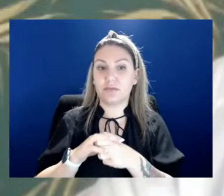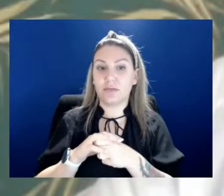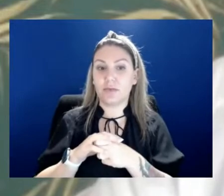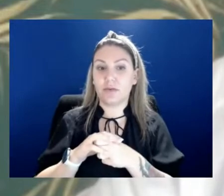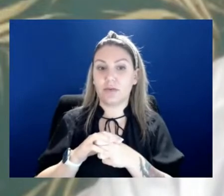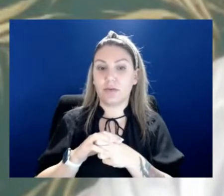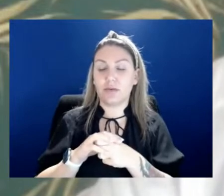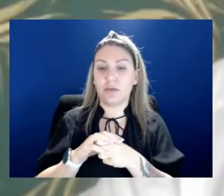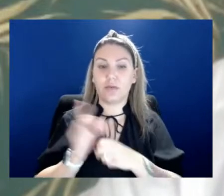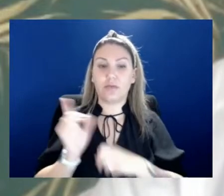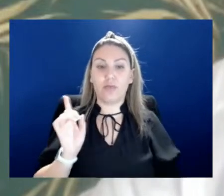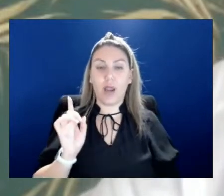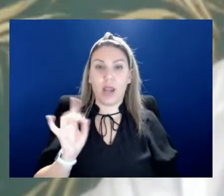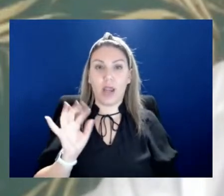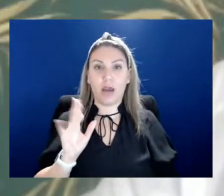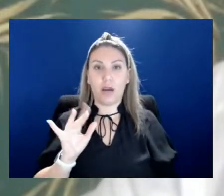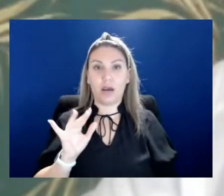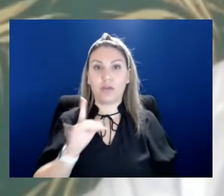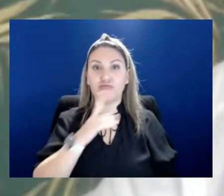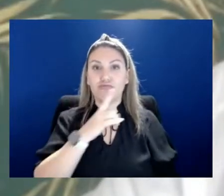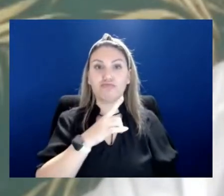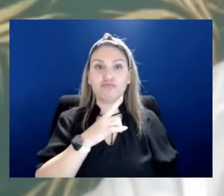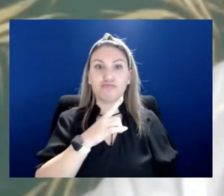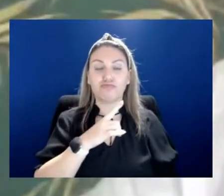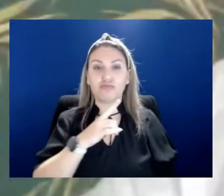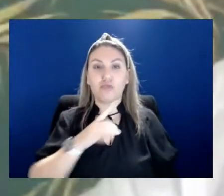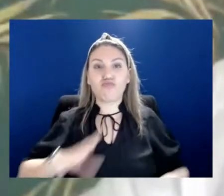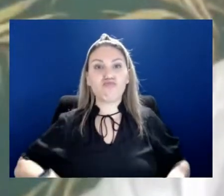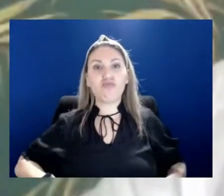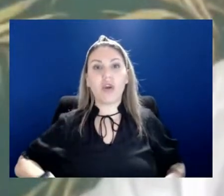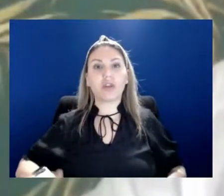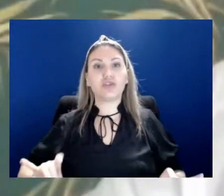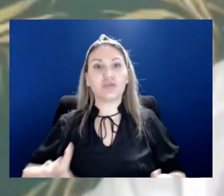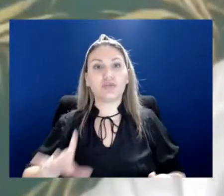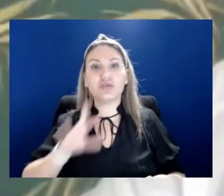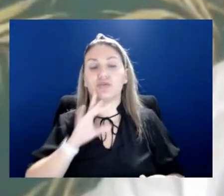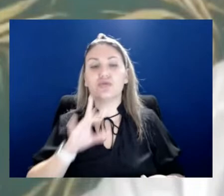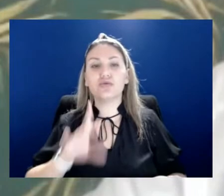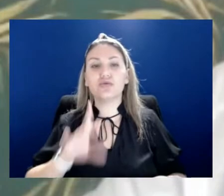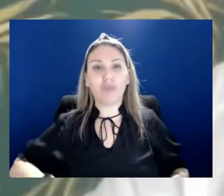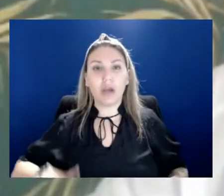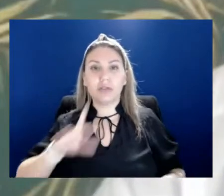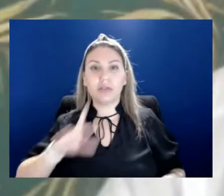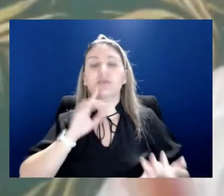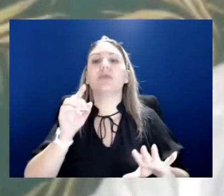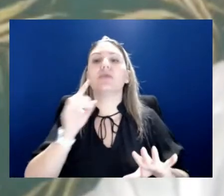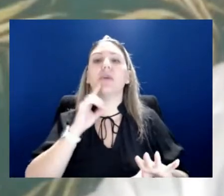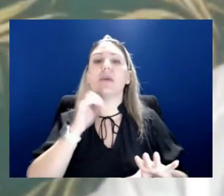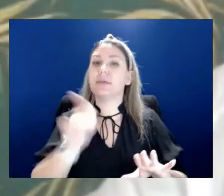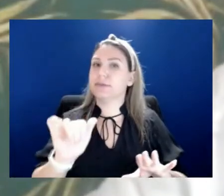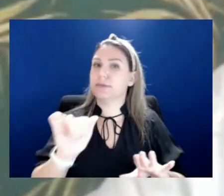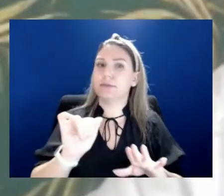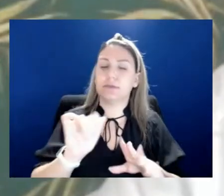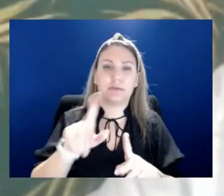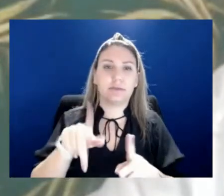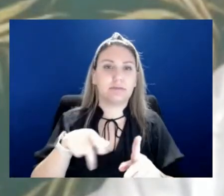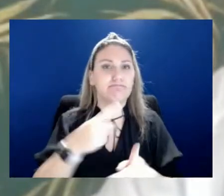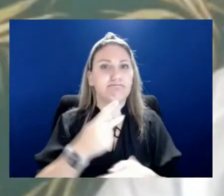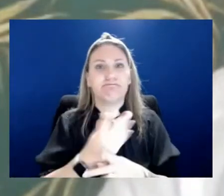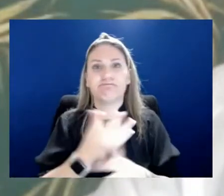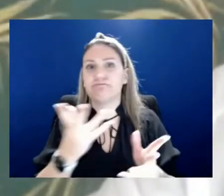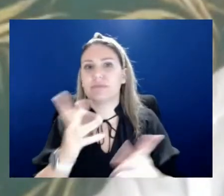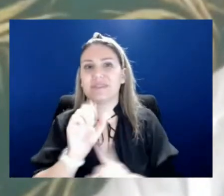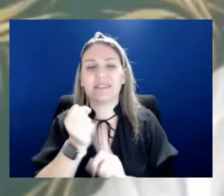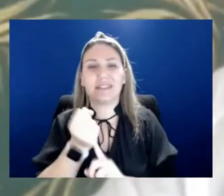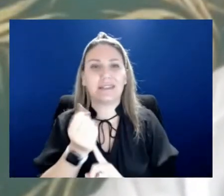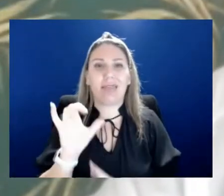occupied Russian Federation. They stay without any. Some cases with any medicine like the insulin,